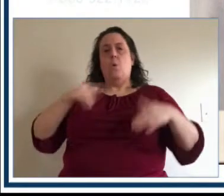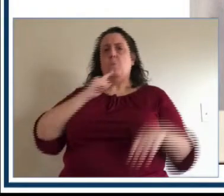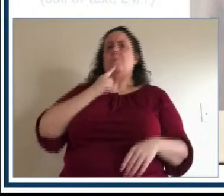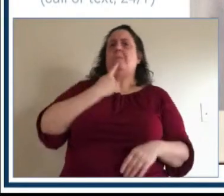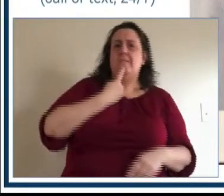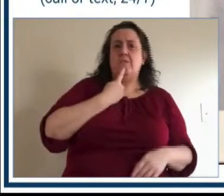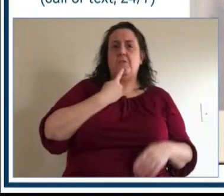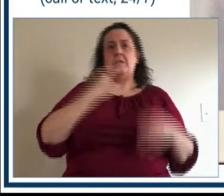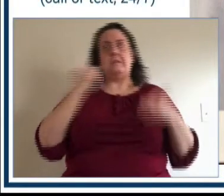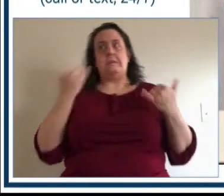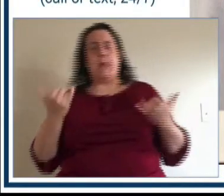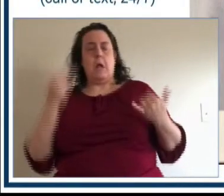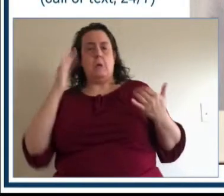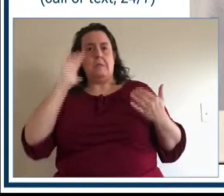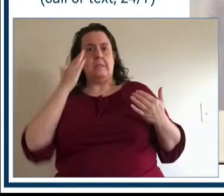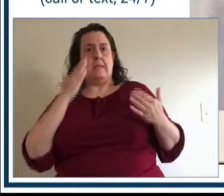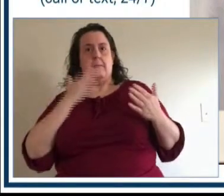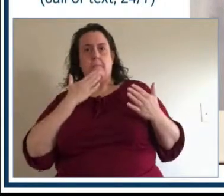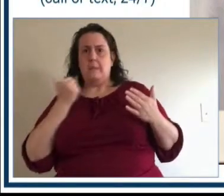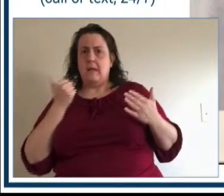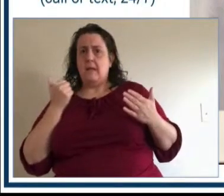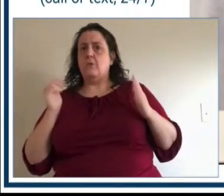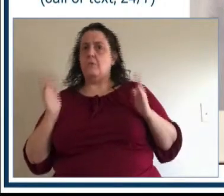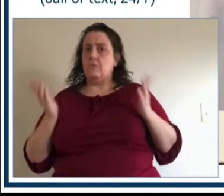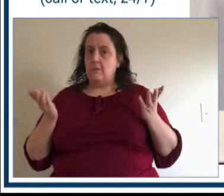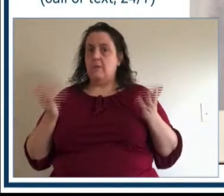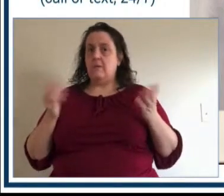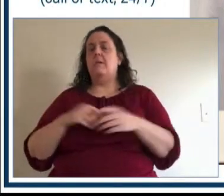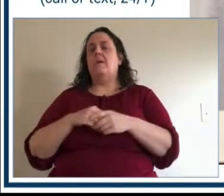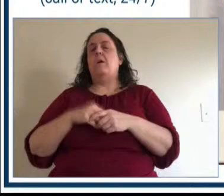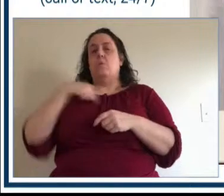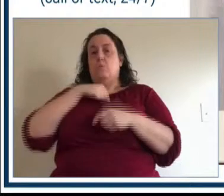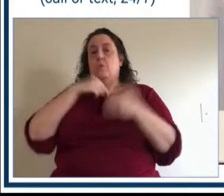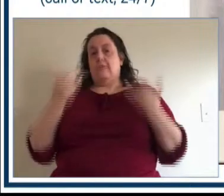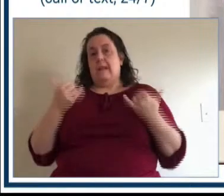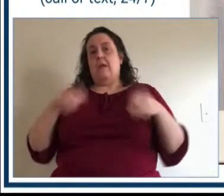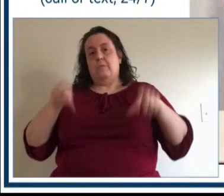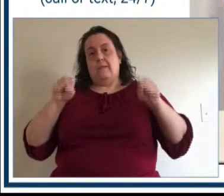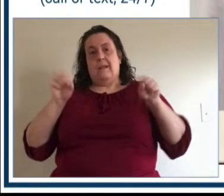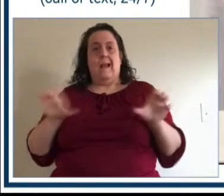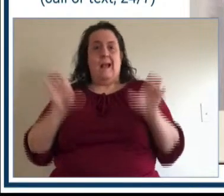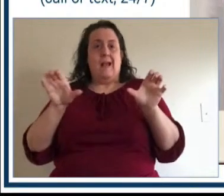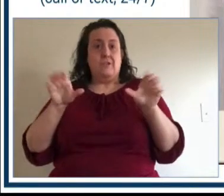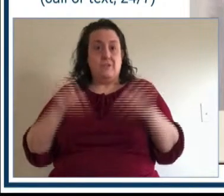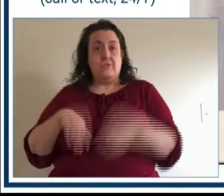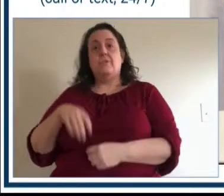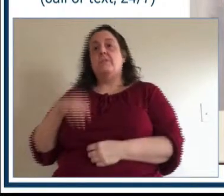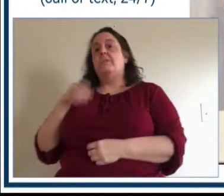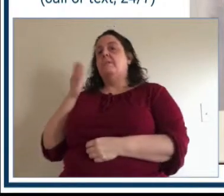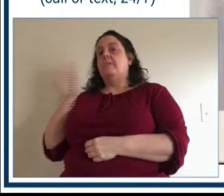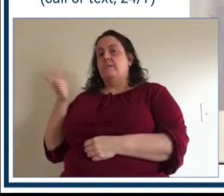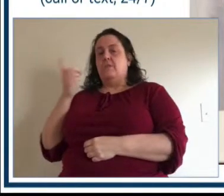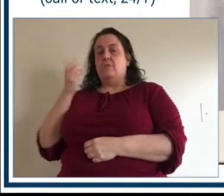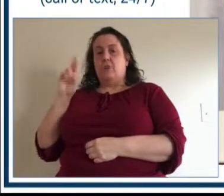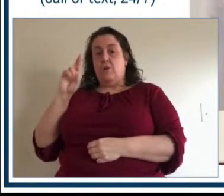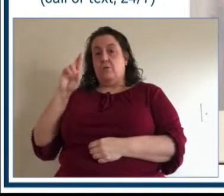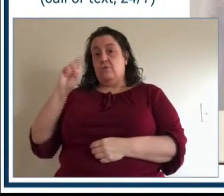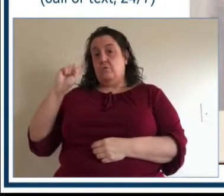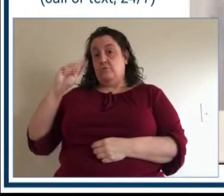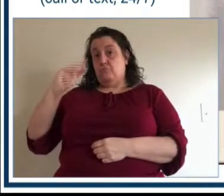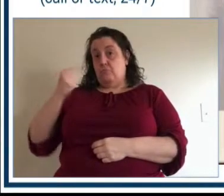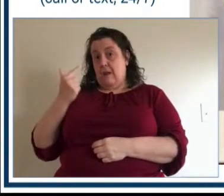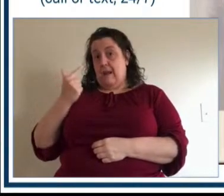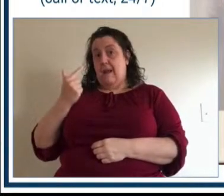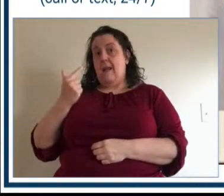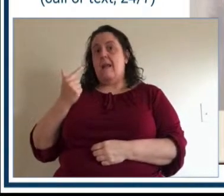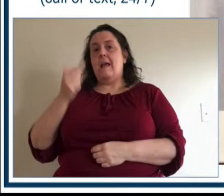So we're taking action, and Dr. Strang and the Minister will speak to that. But just remember that together